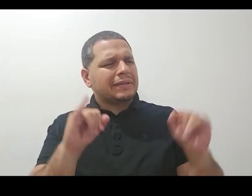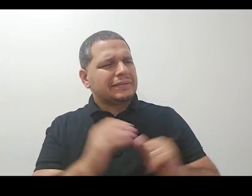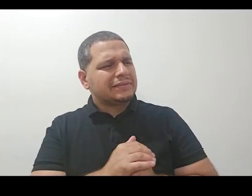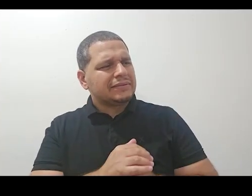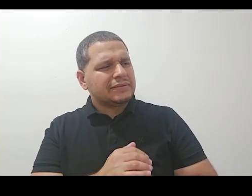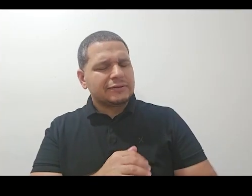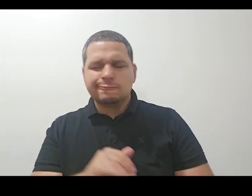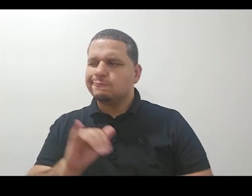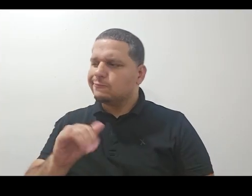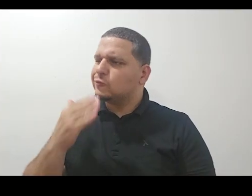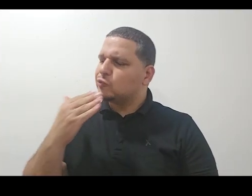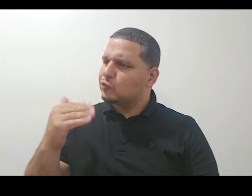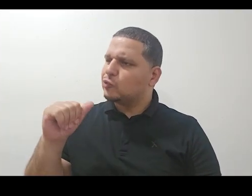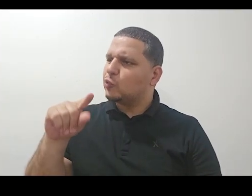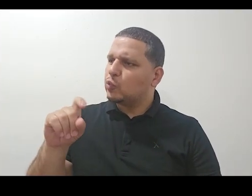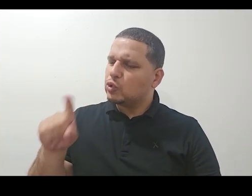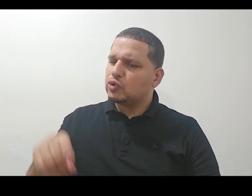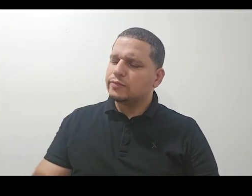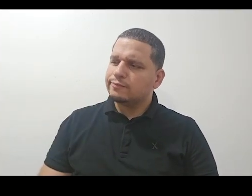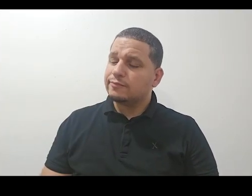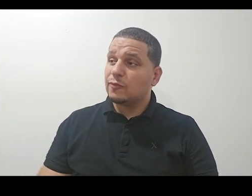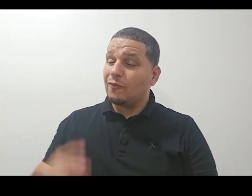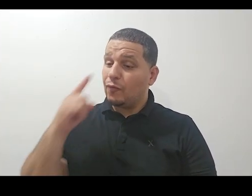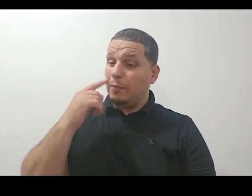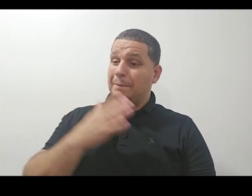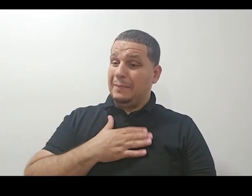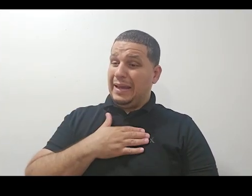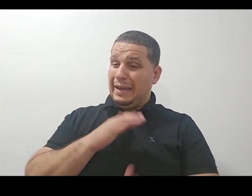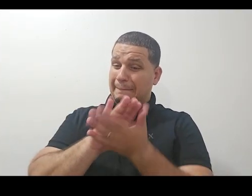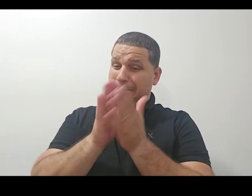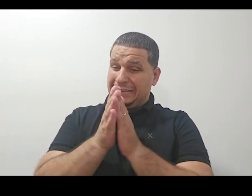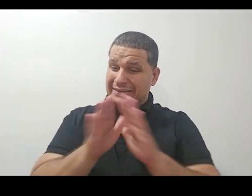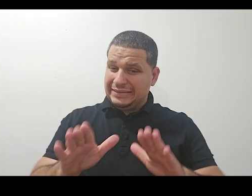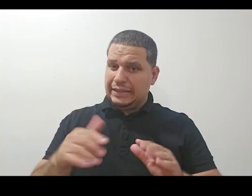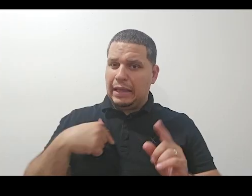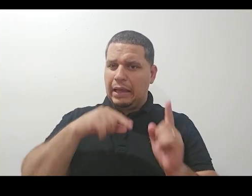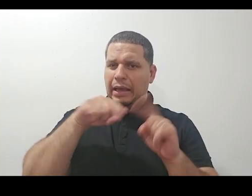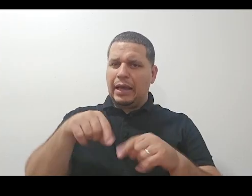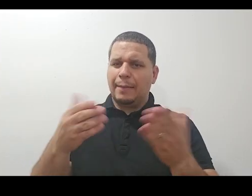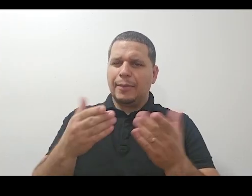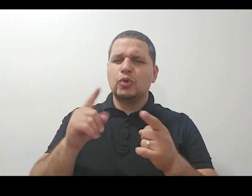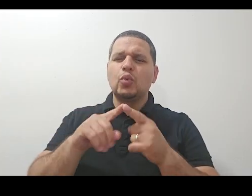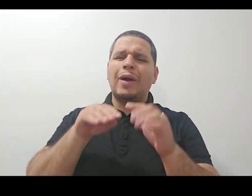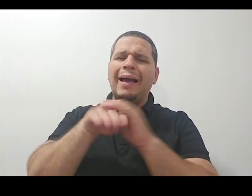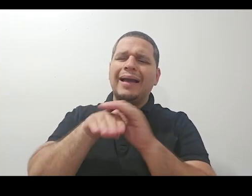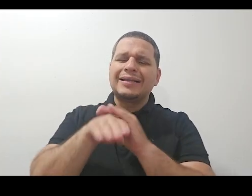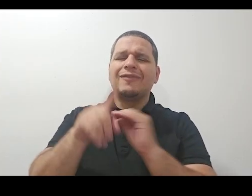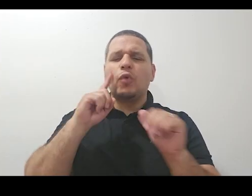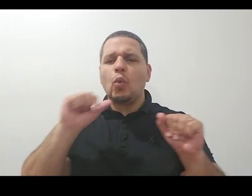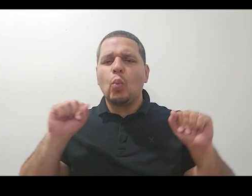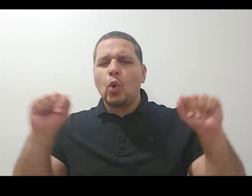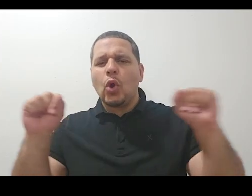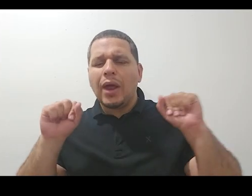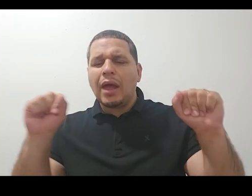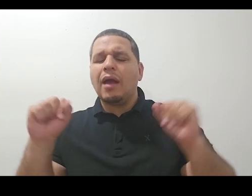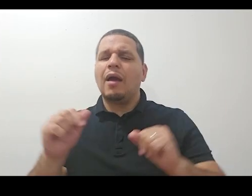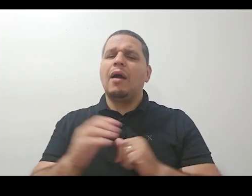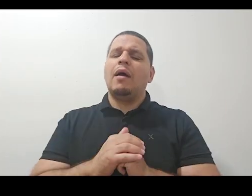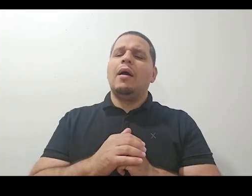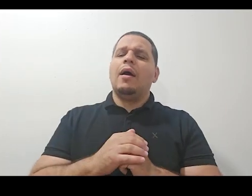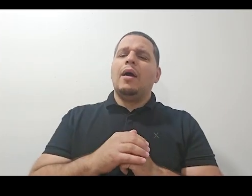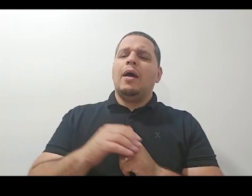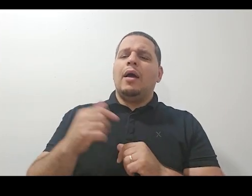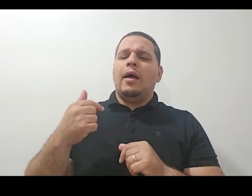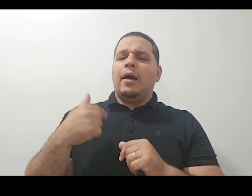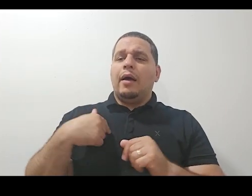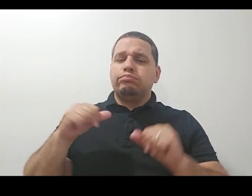a good question. For my peace, I come to Access to work out, go down my crank